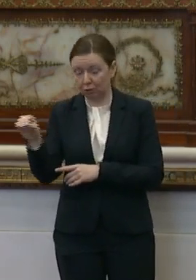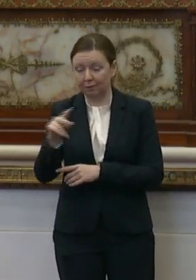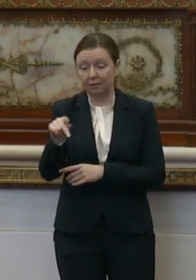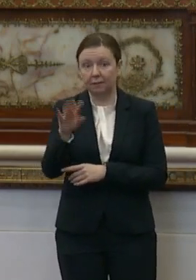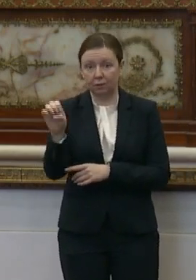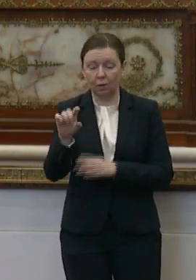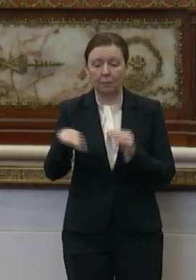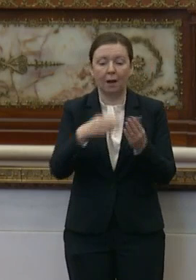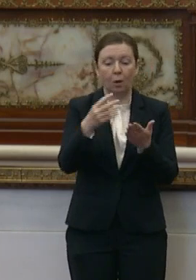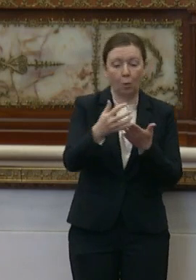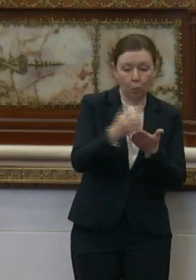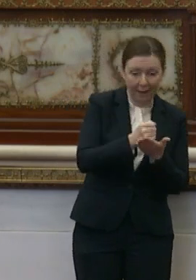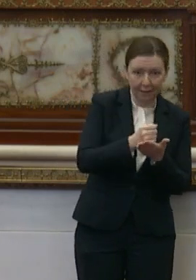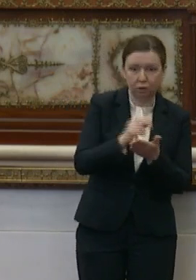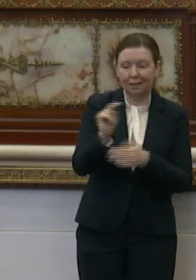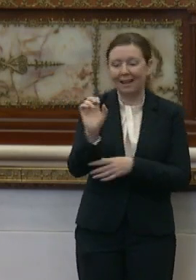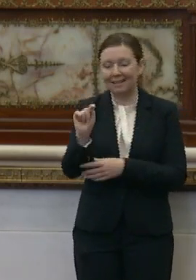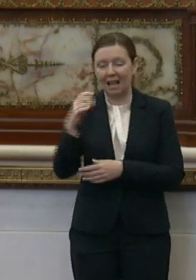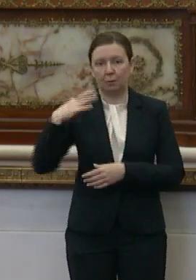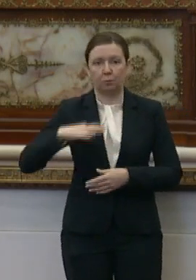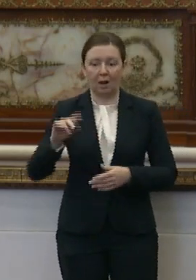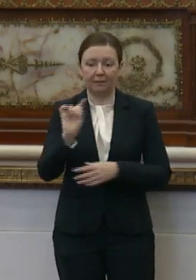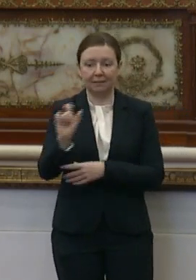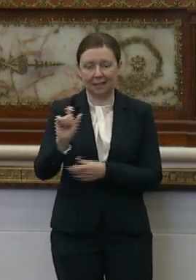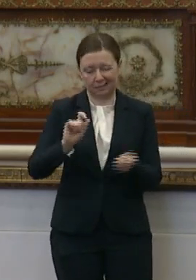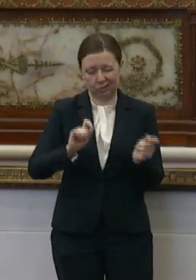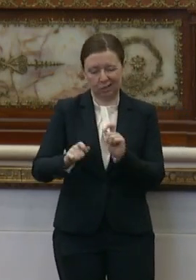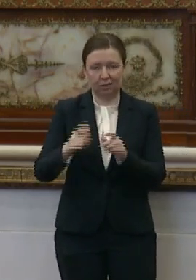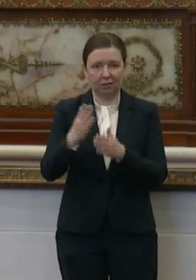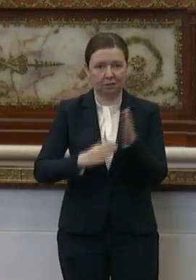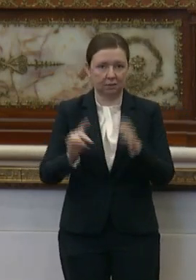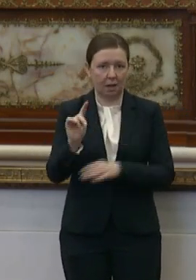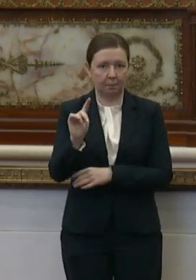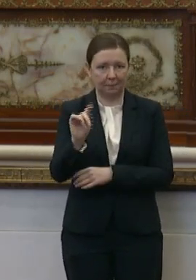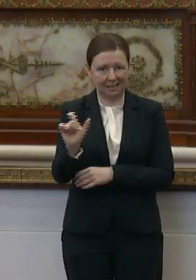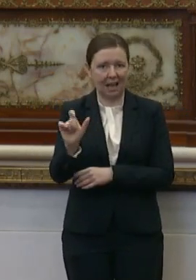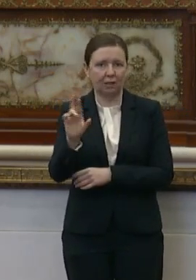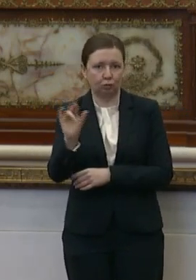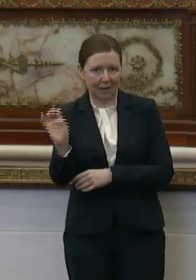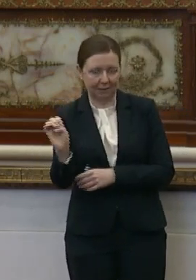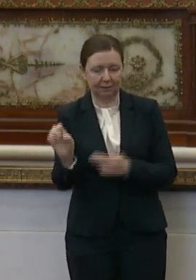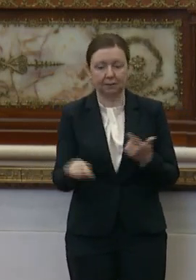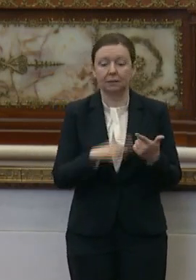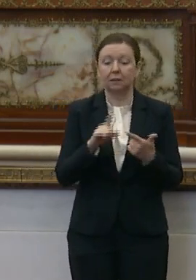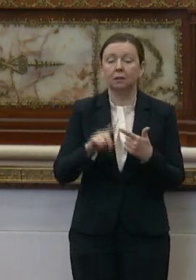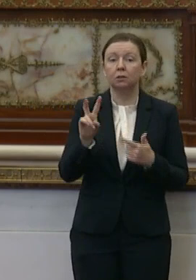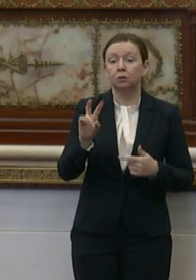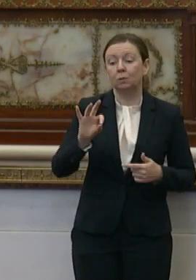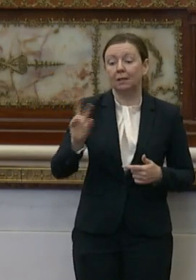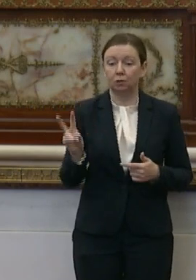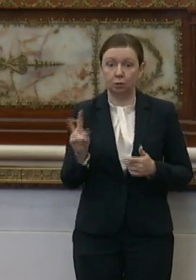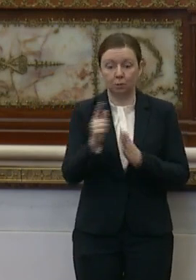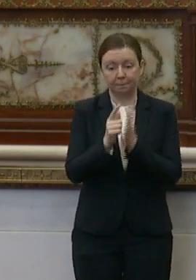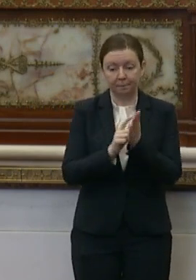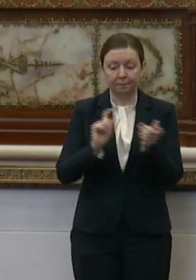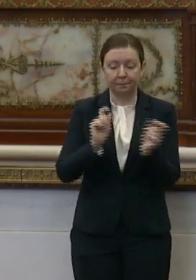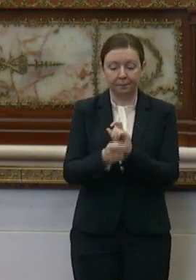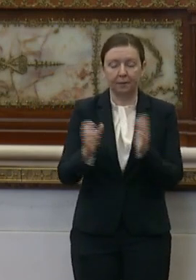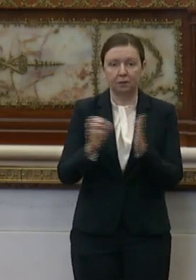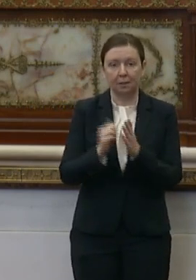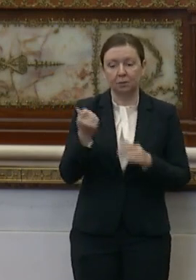of the Philadelphia Code entitled Wage and Net Profits Tax by revising certain tax rates, and Bill Number 200292, entitled An Ordinance Amending